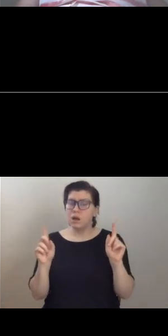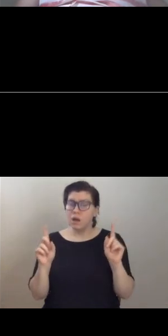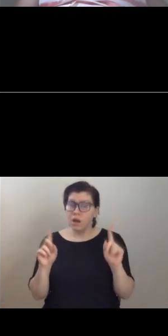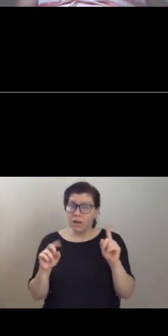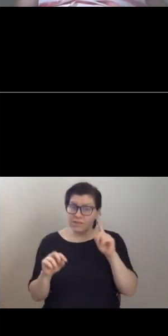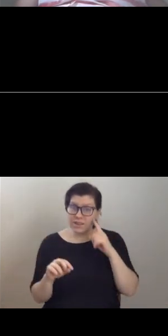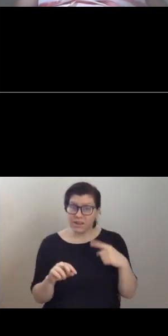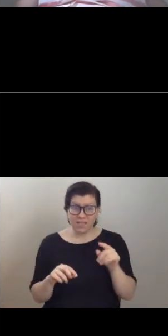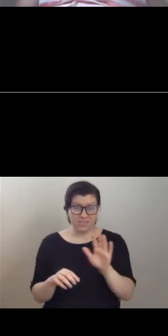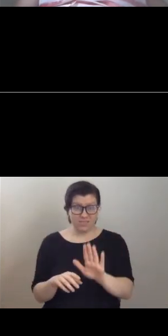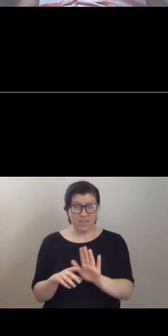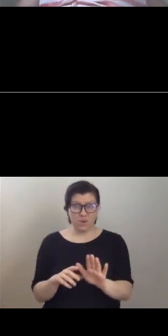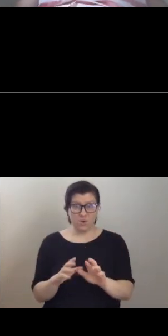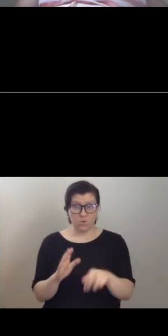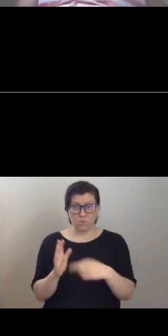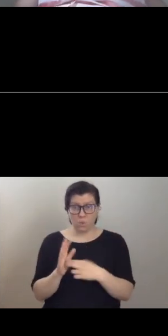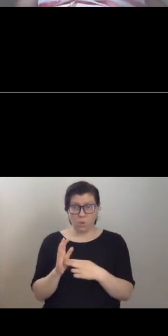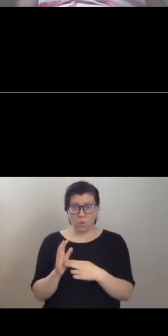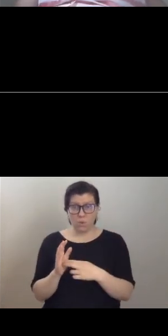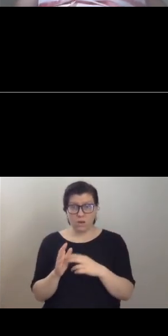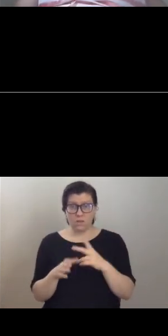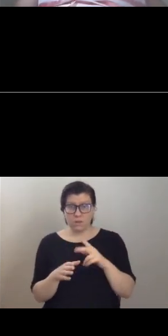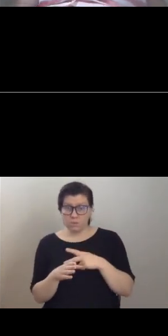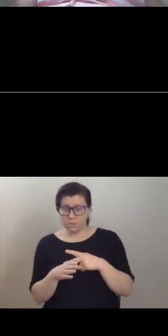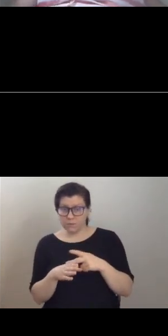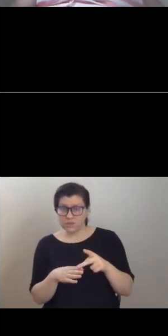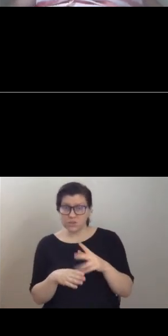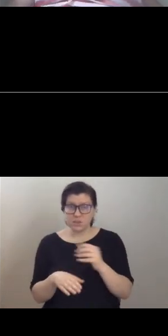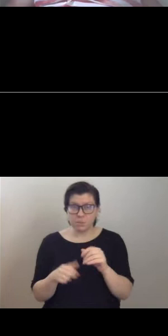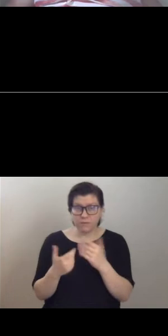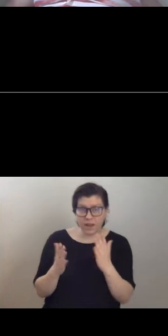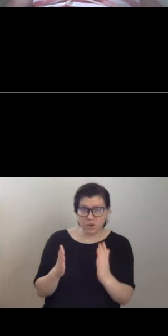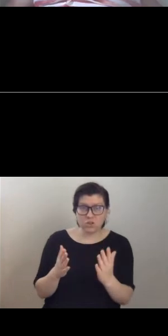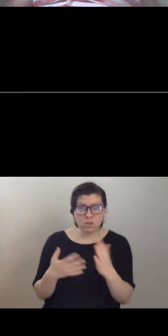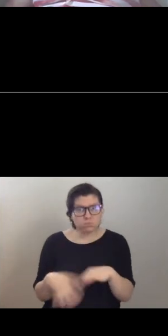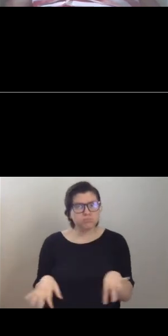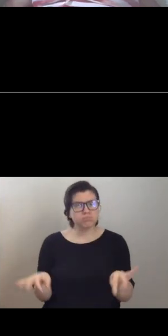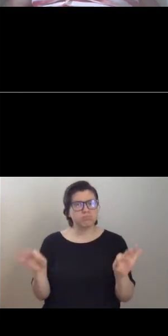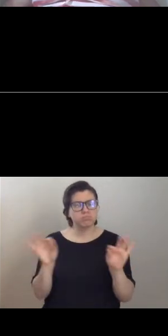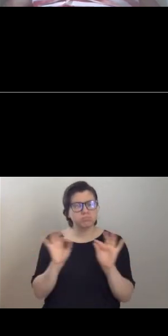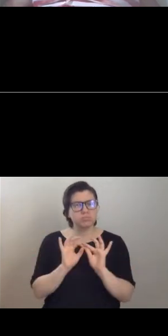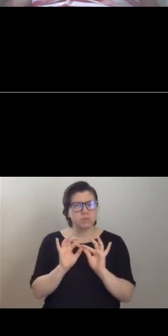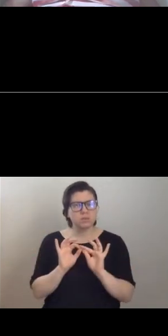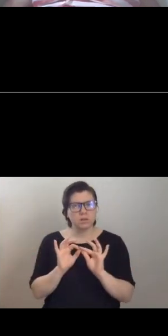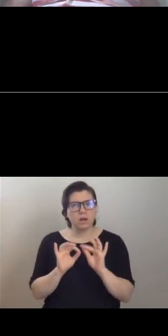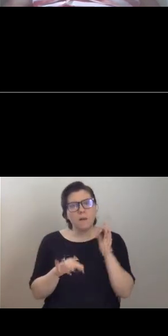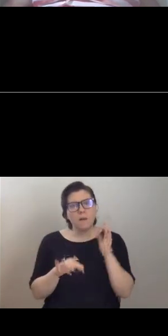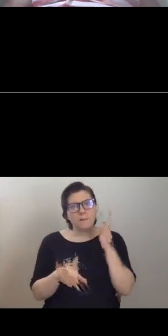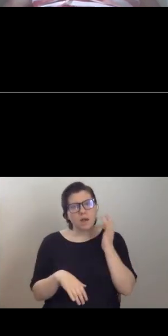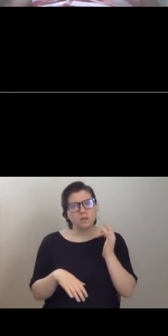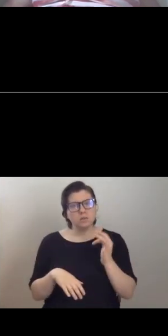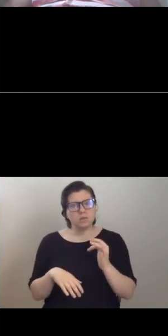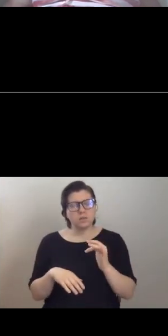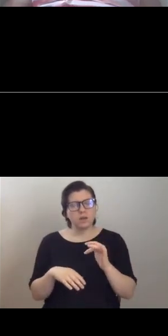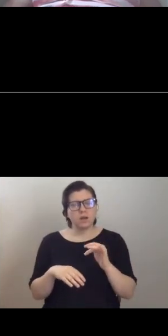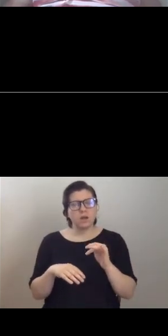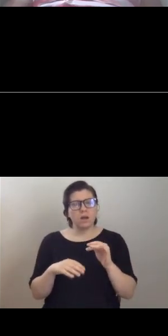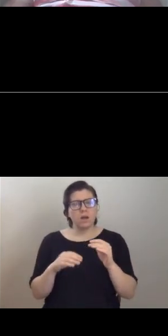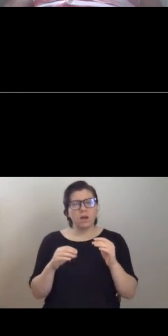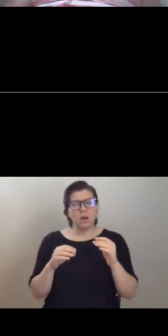a very big role because the more value that people that